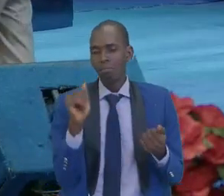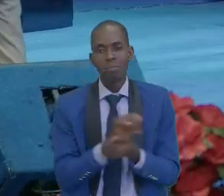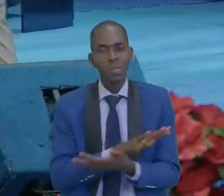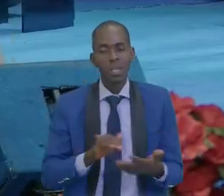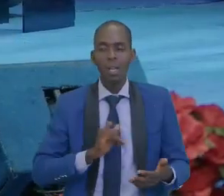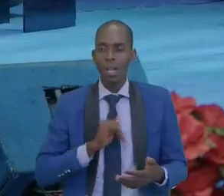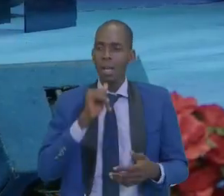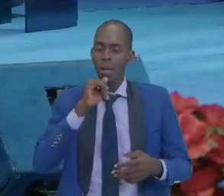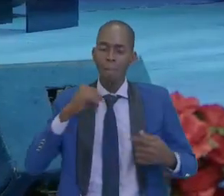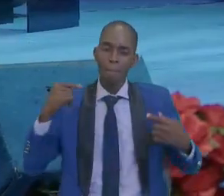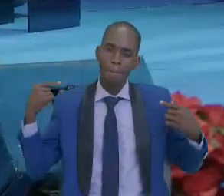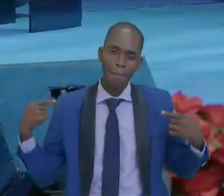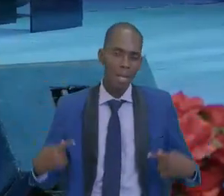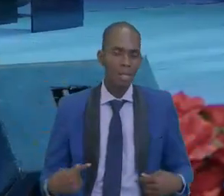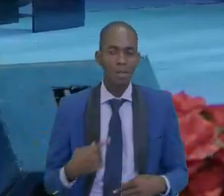forever.